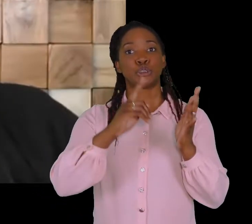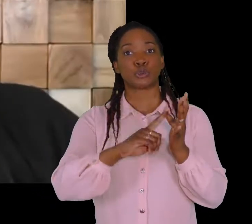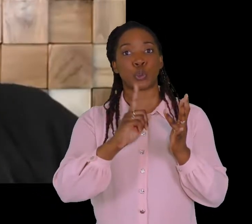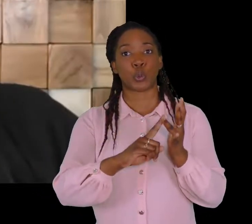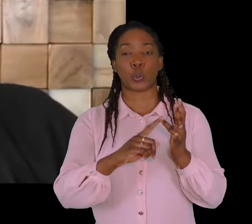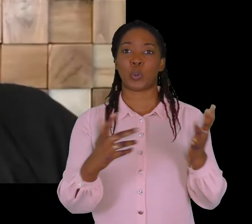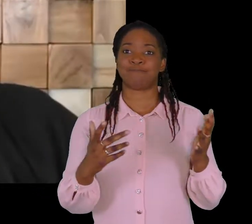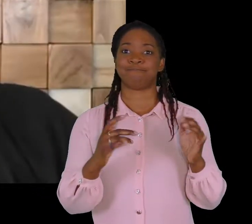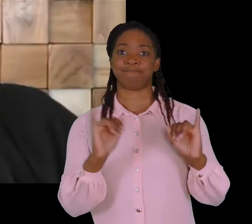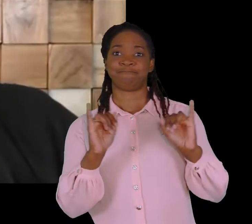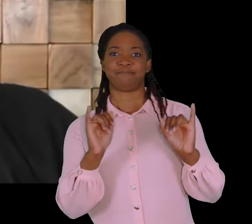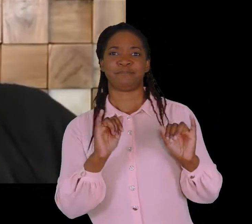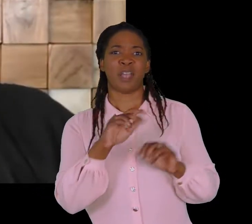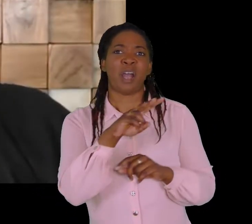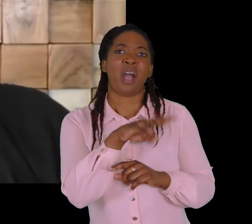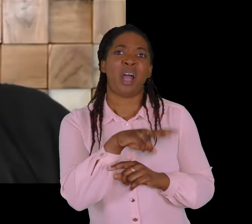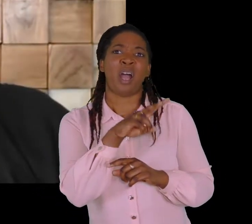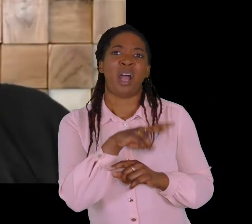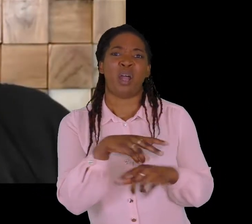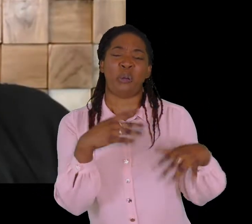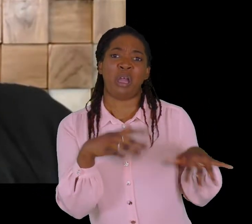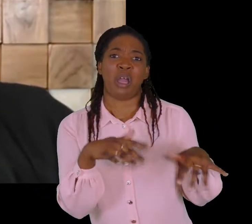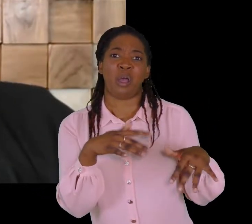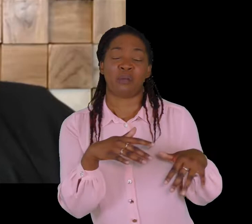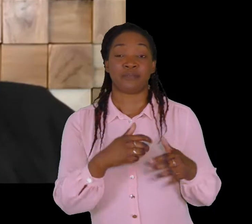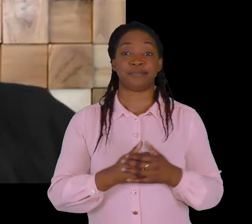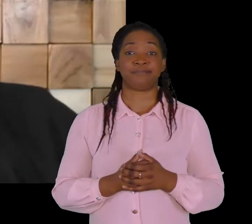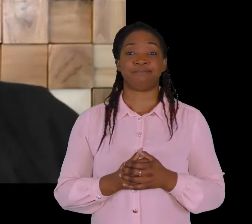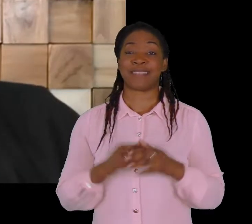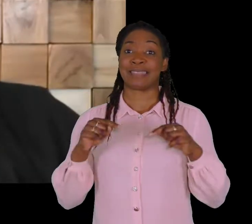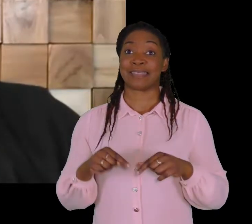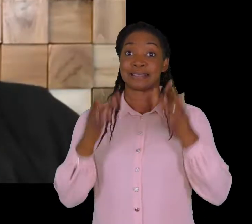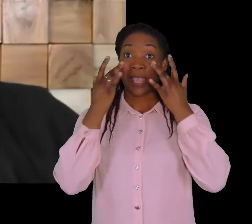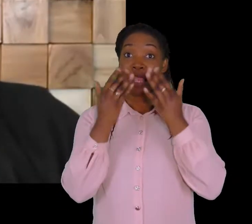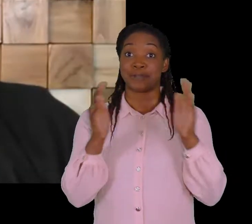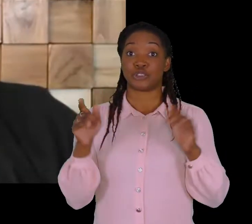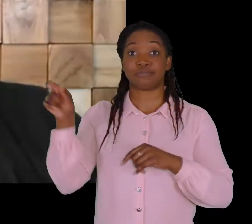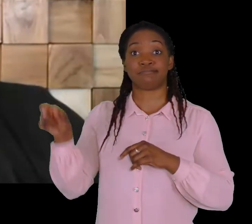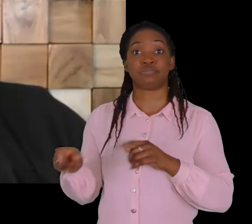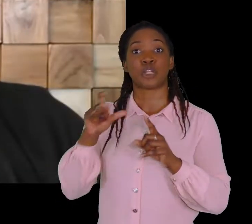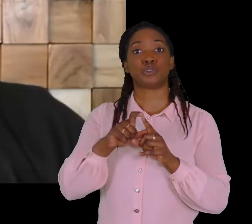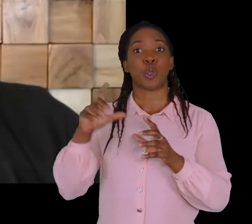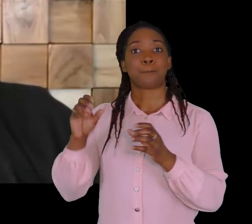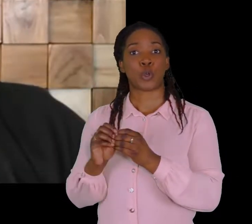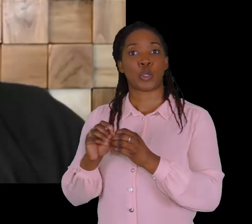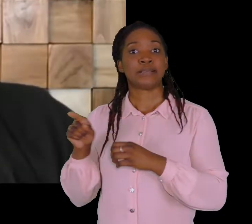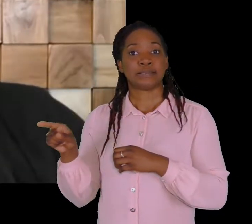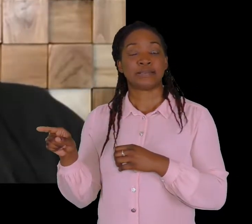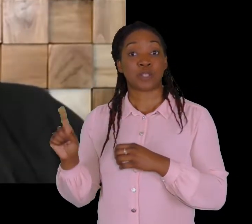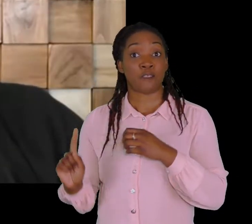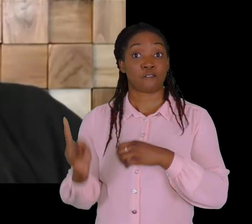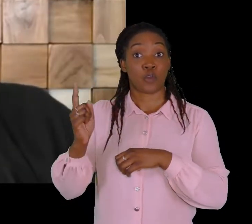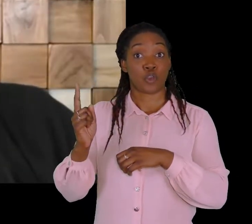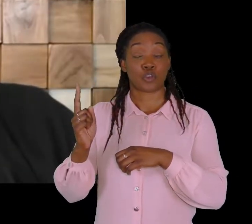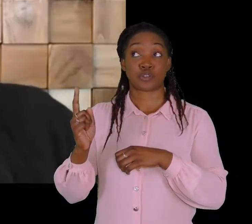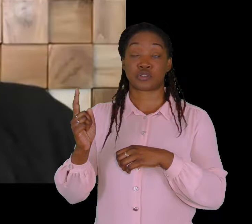colonial subjection in the way that I've described. Now, arguably, this exhibition that Du Bois